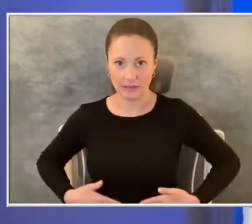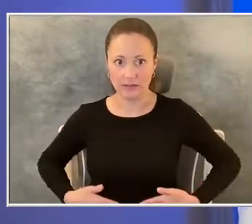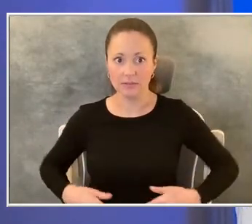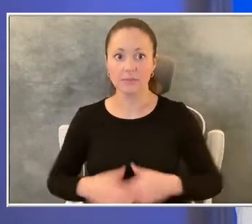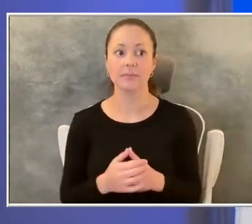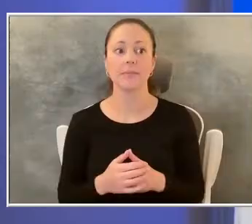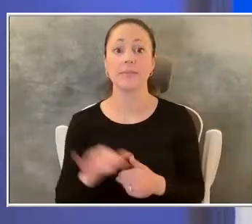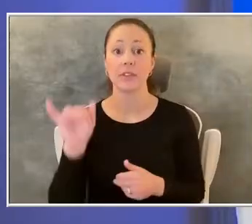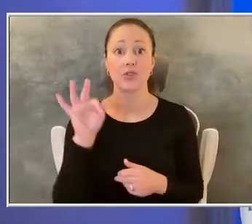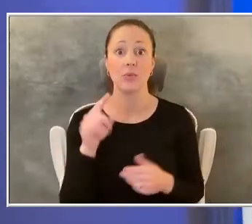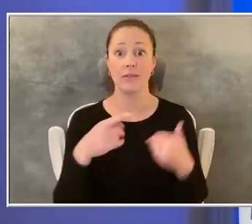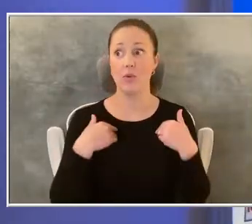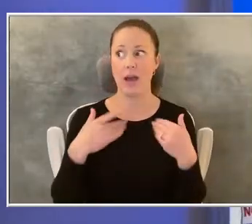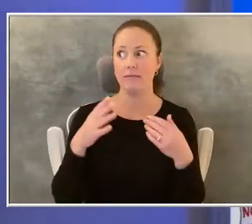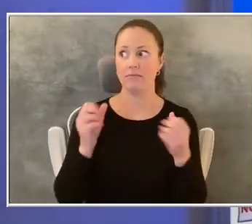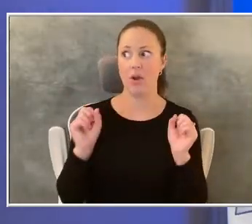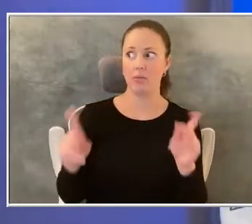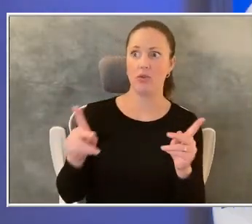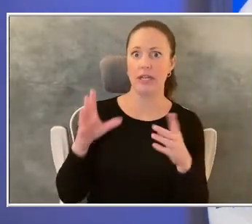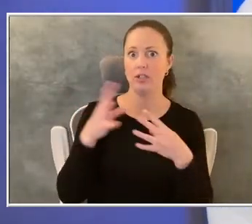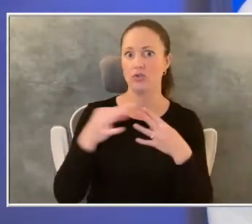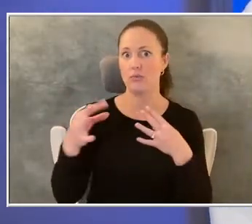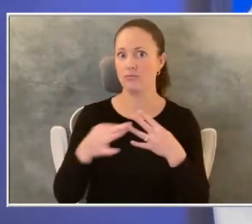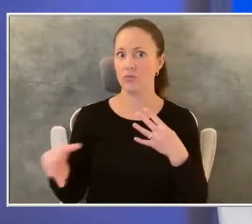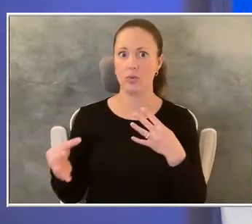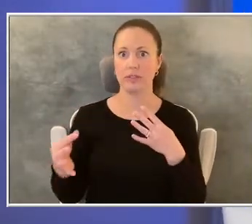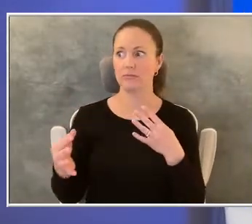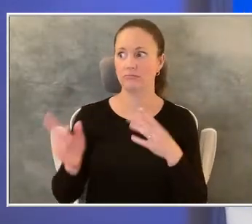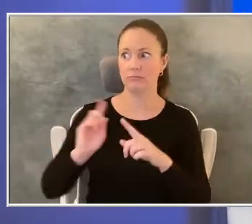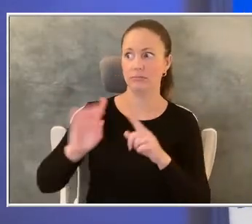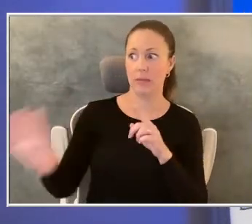donors, and then we would want to take a